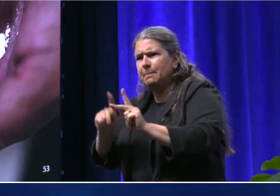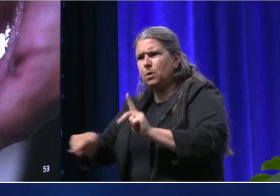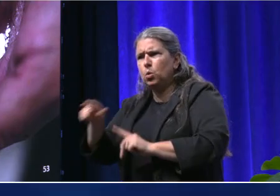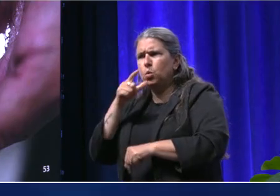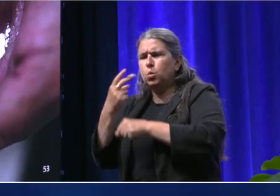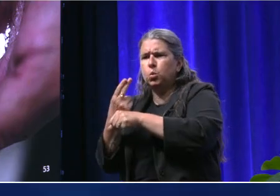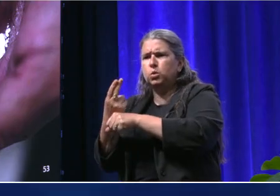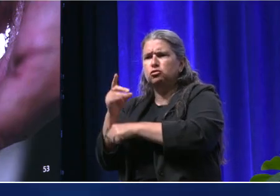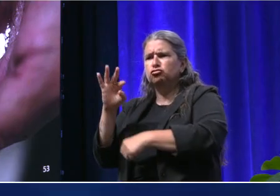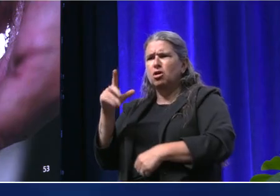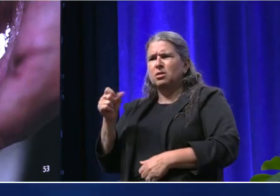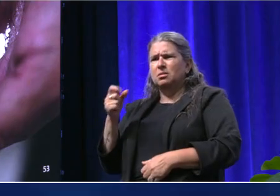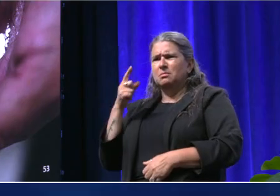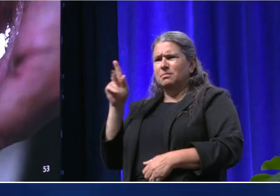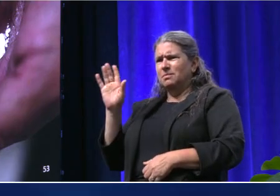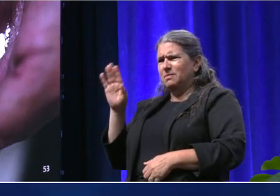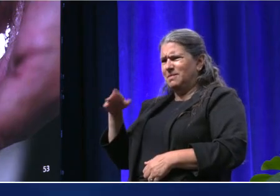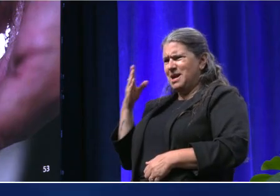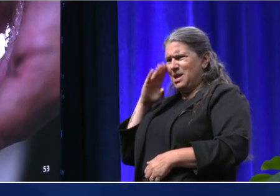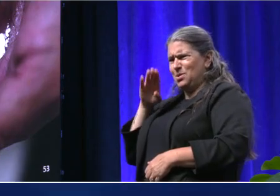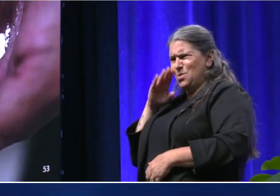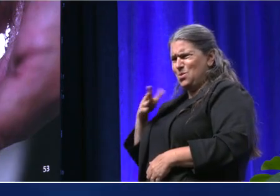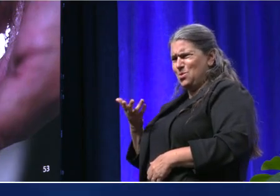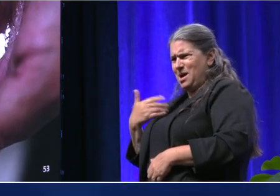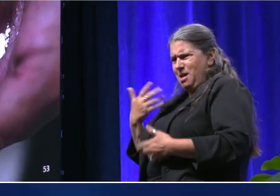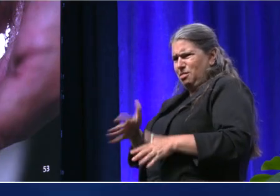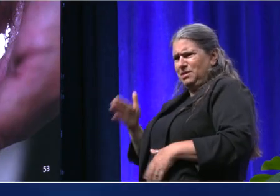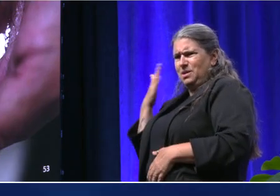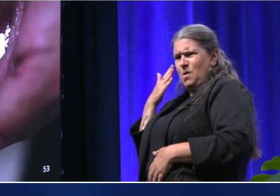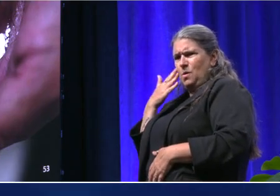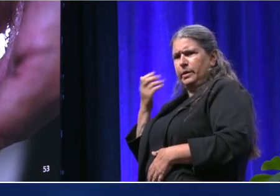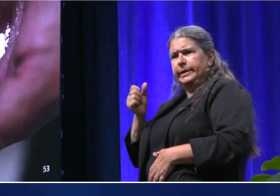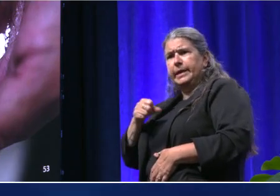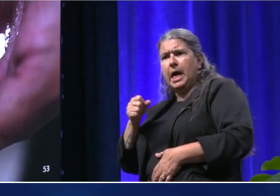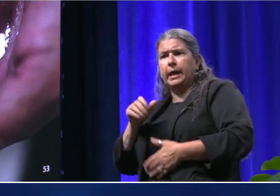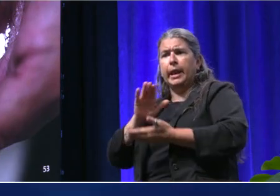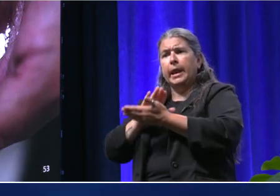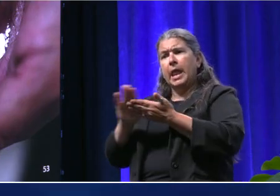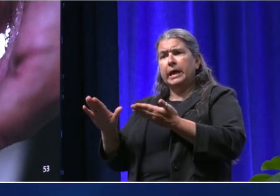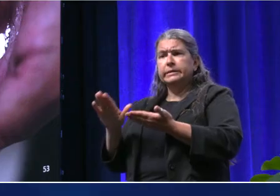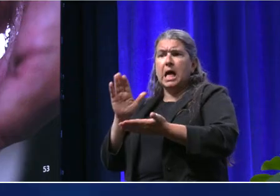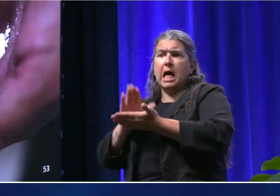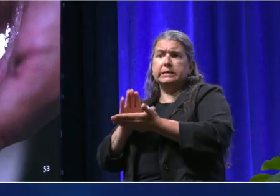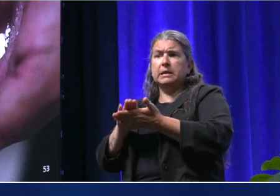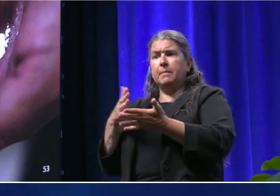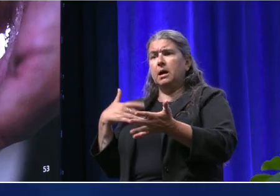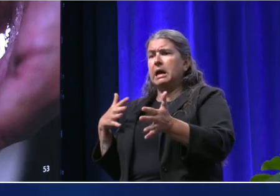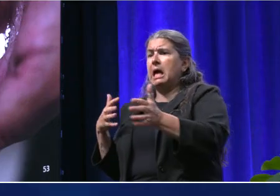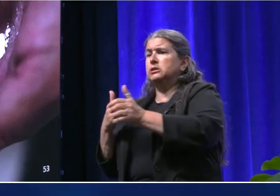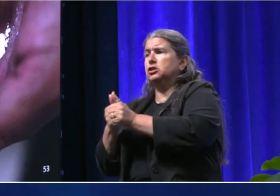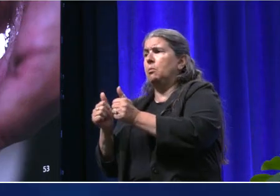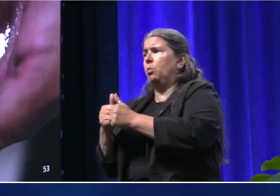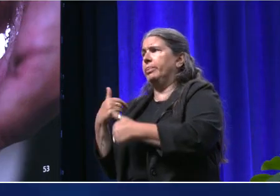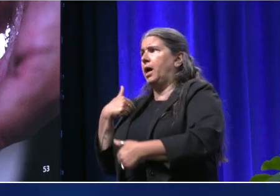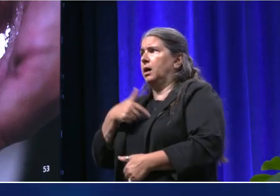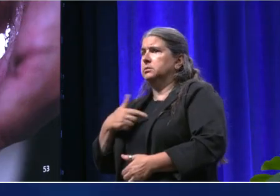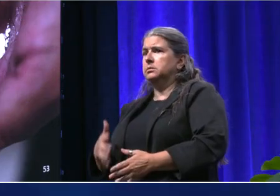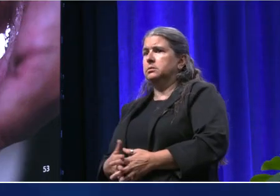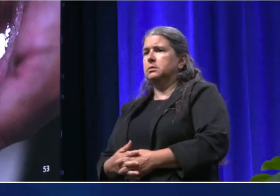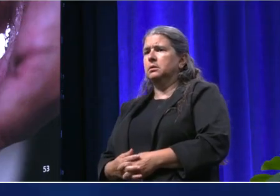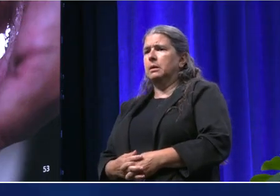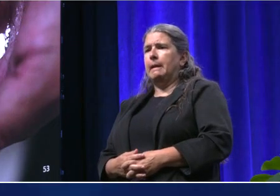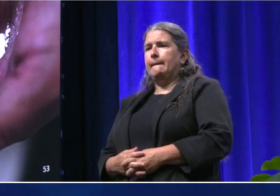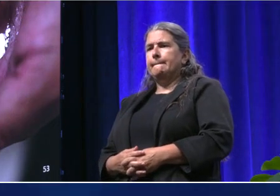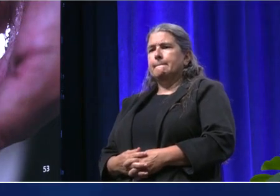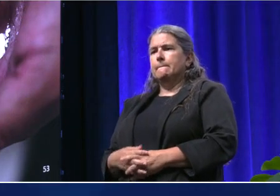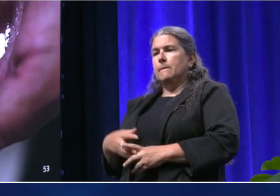yeah, we already know this. Like, great, like nice that academia is finally catching up, because people, when one dealer is